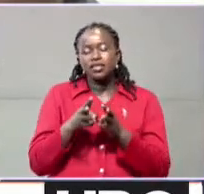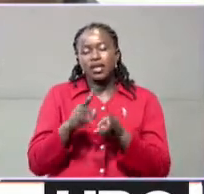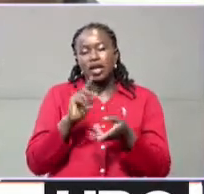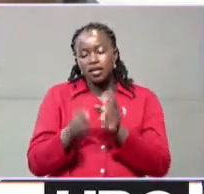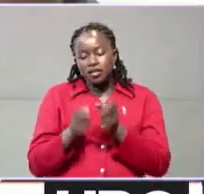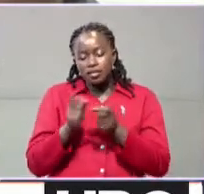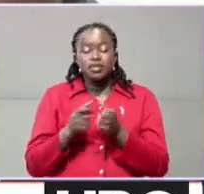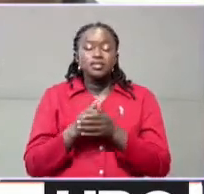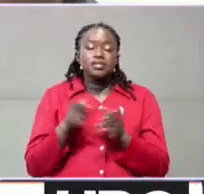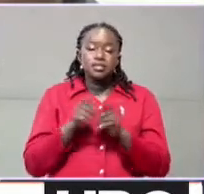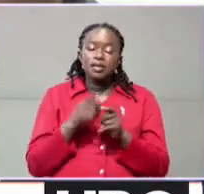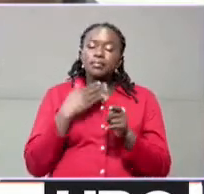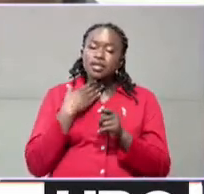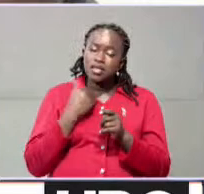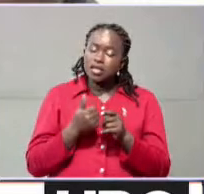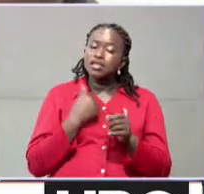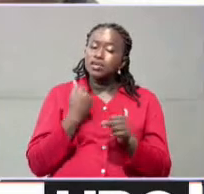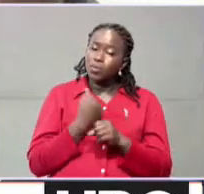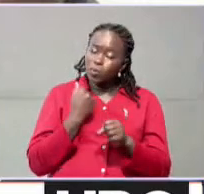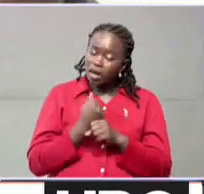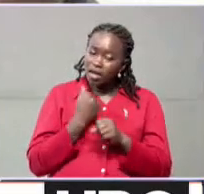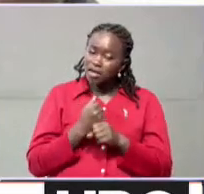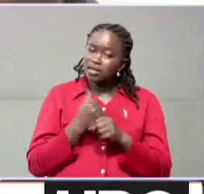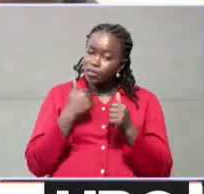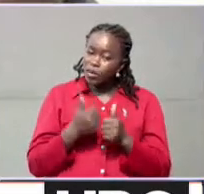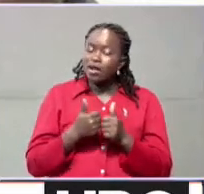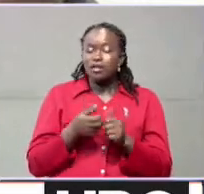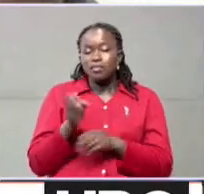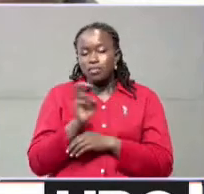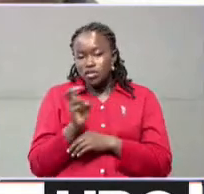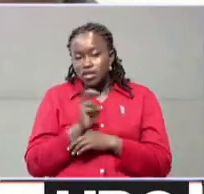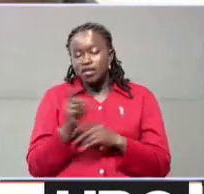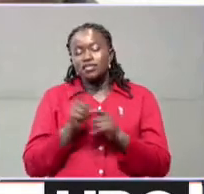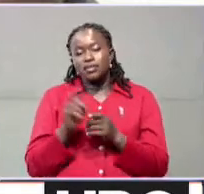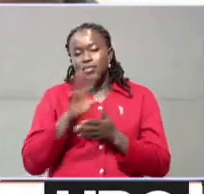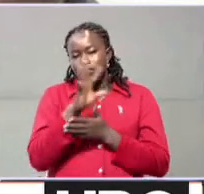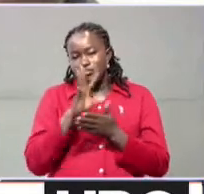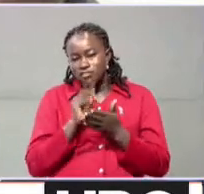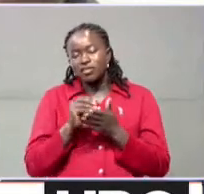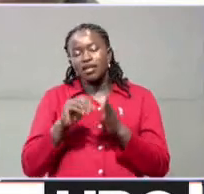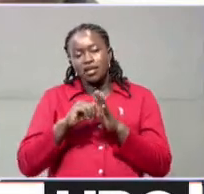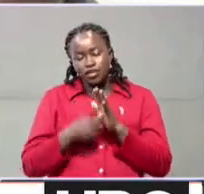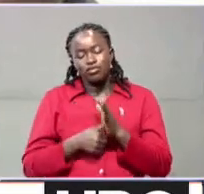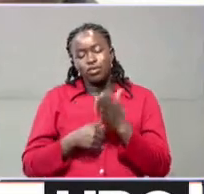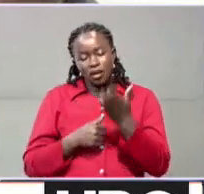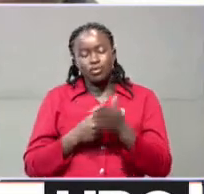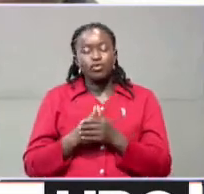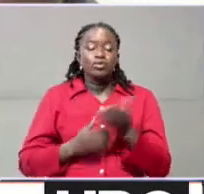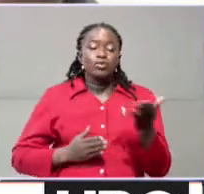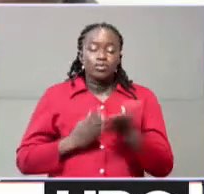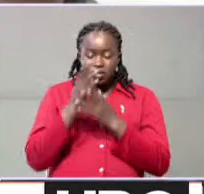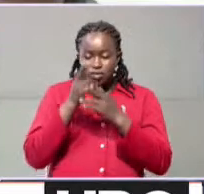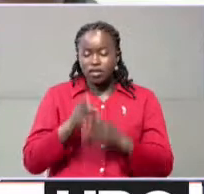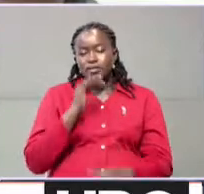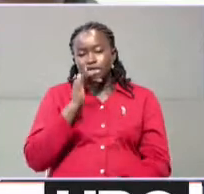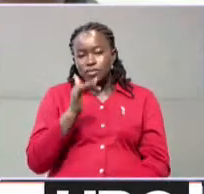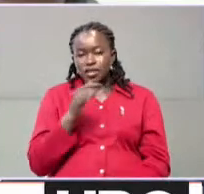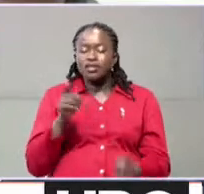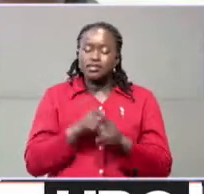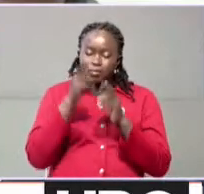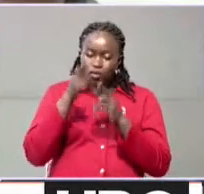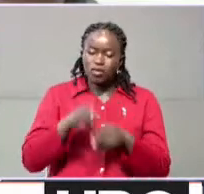this requires a functional design monitoring and evolution component rhetorical speaker and honourable